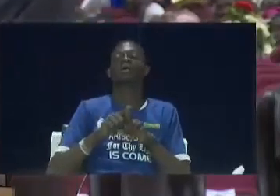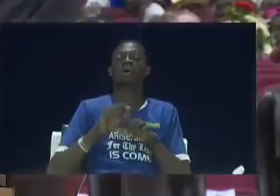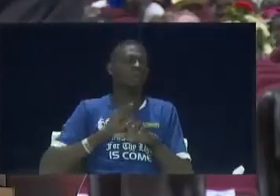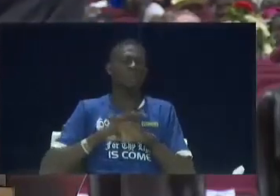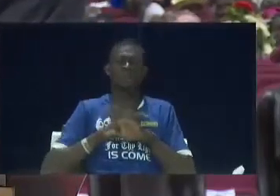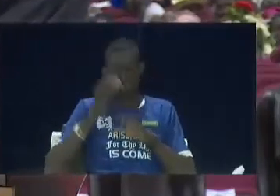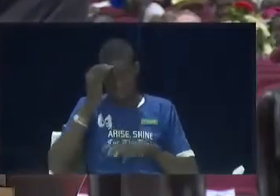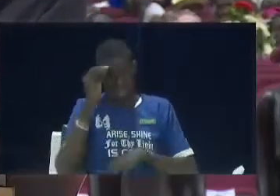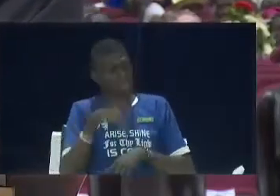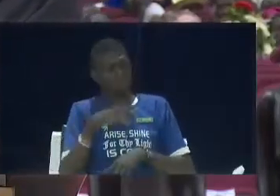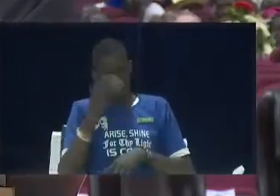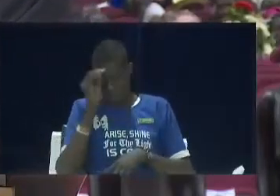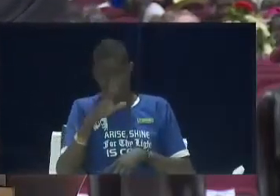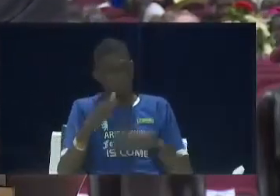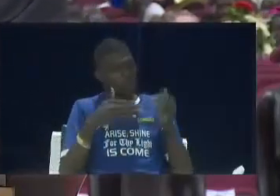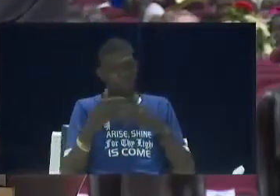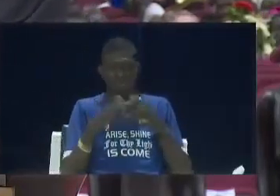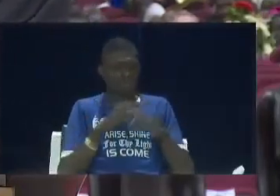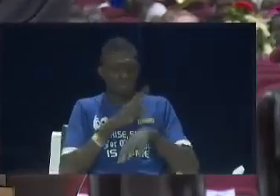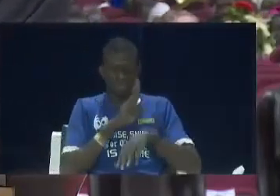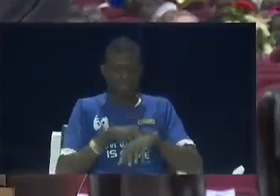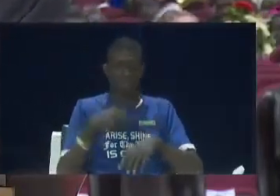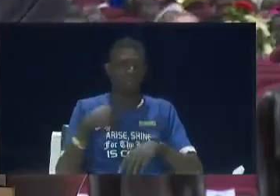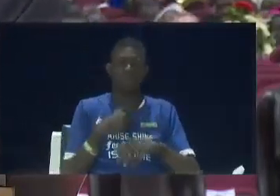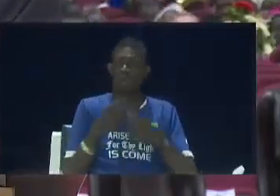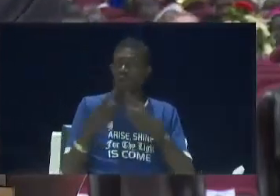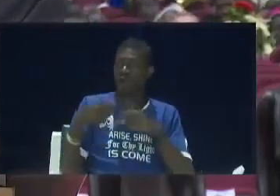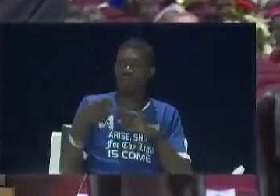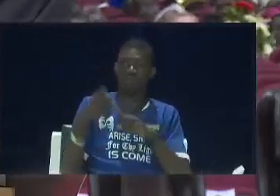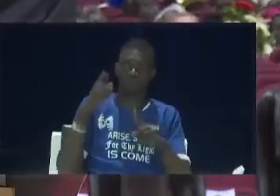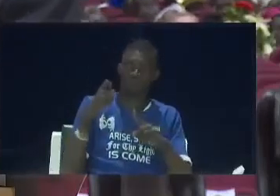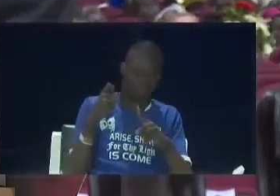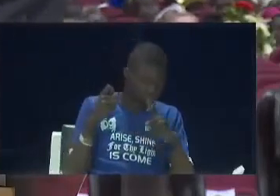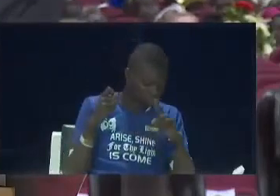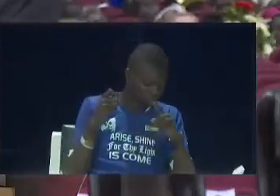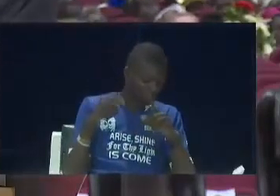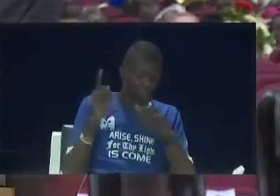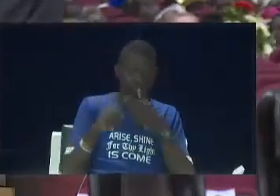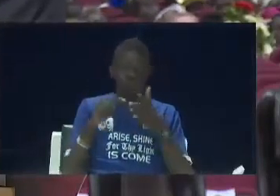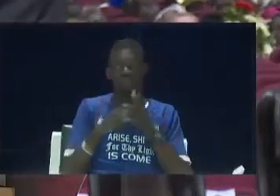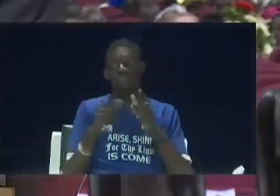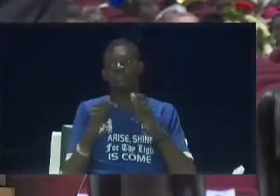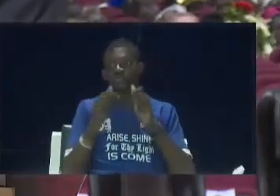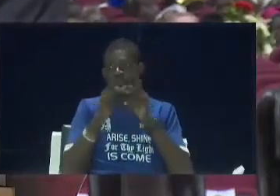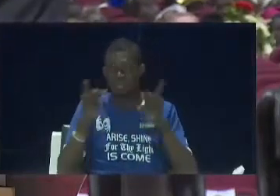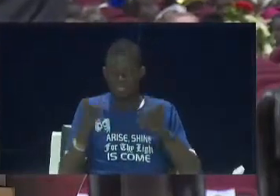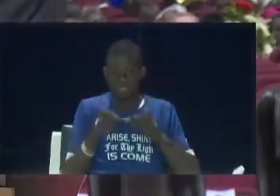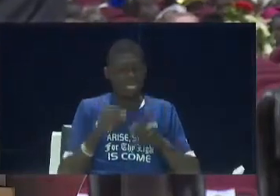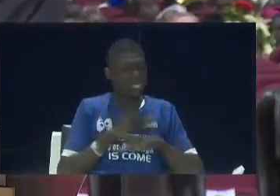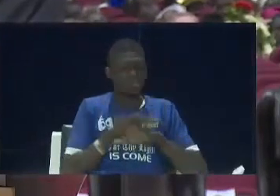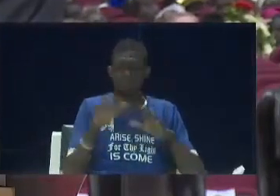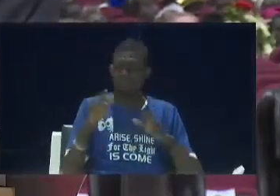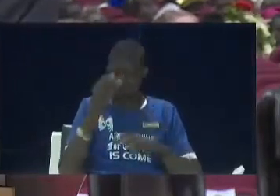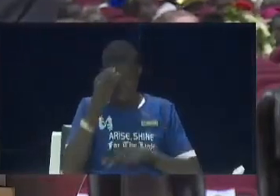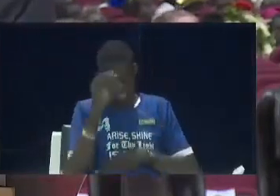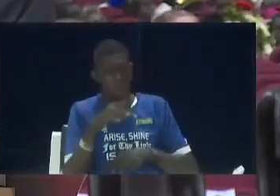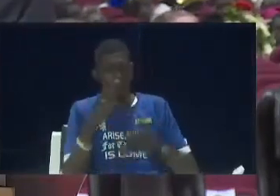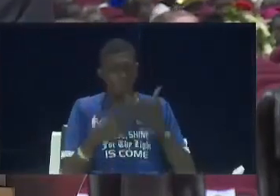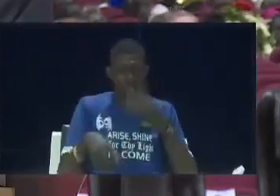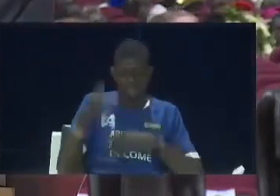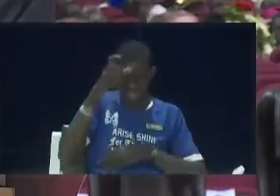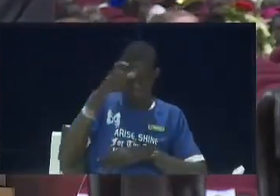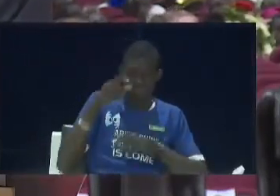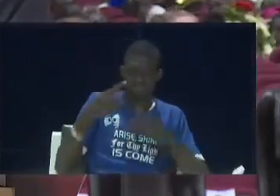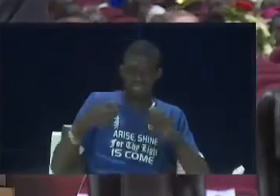care whatever nation of the earth you have come from to this place. I don't care what the devil is trying to